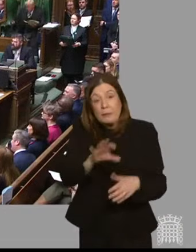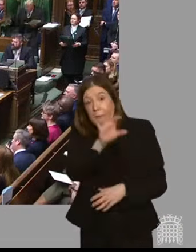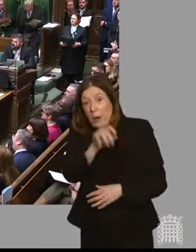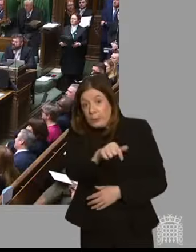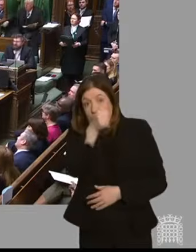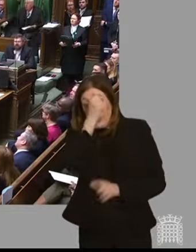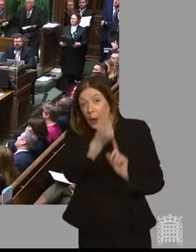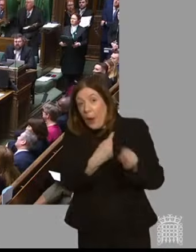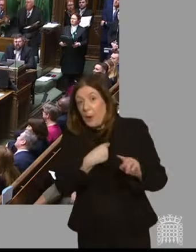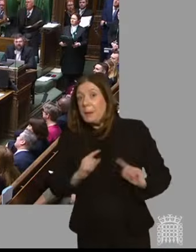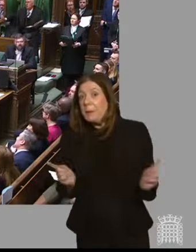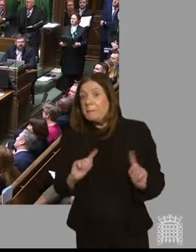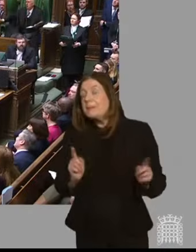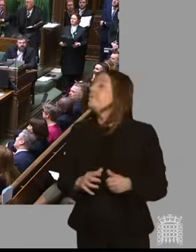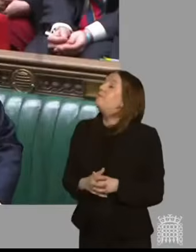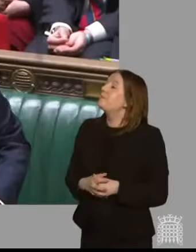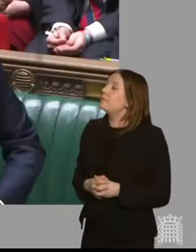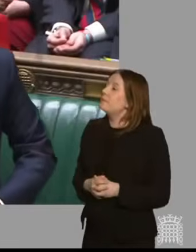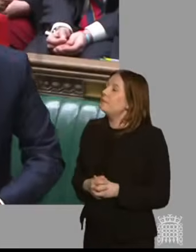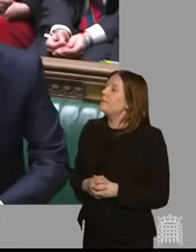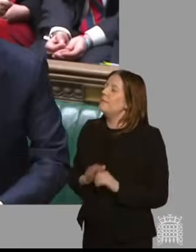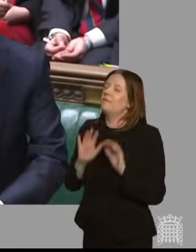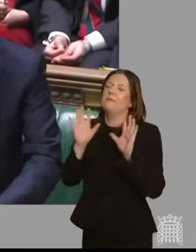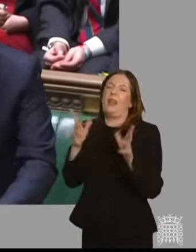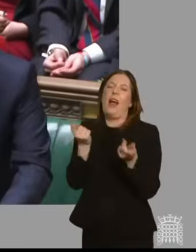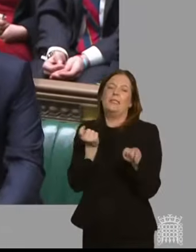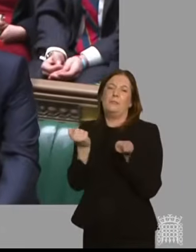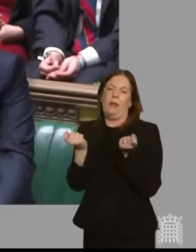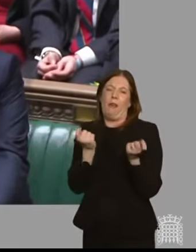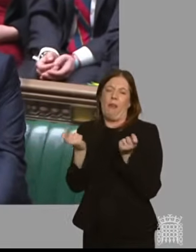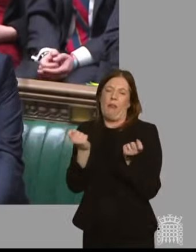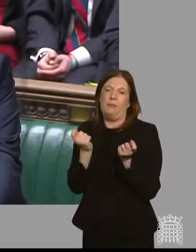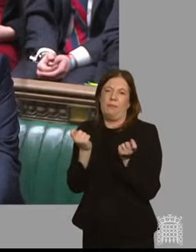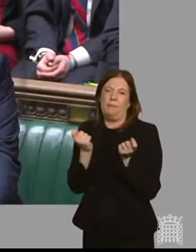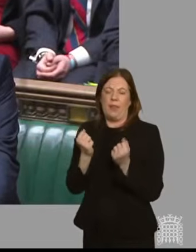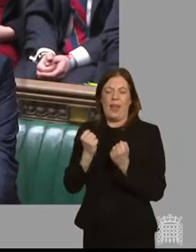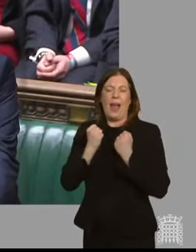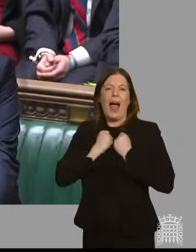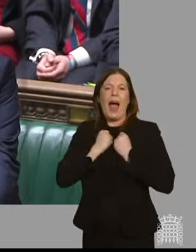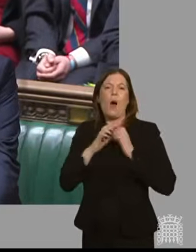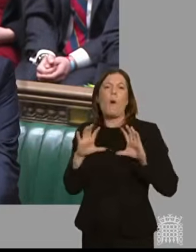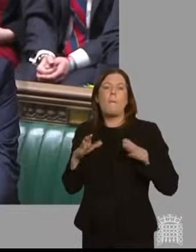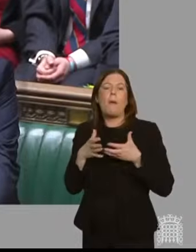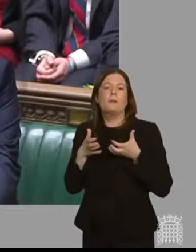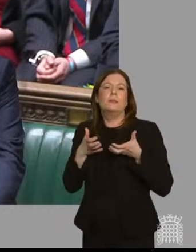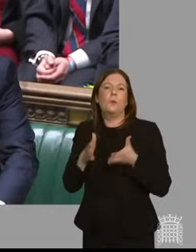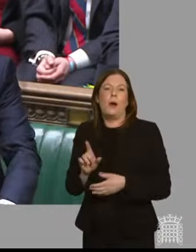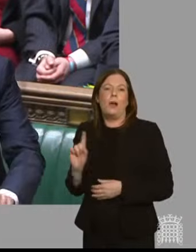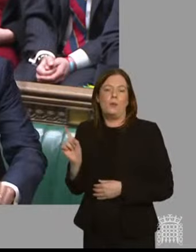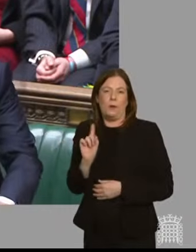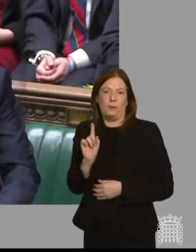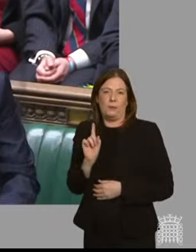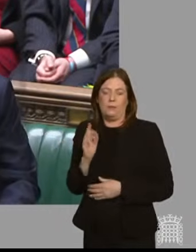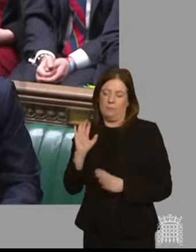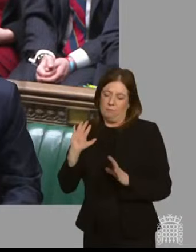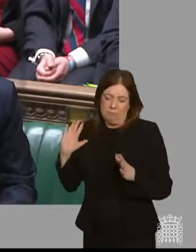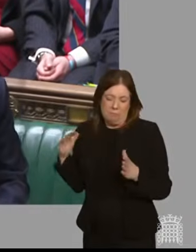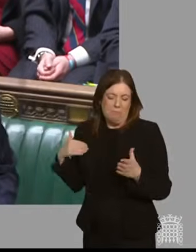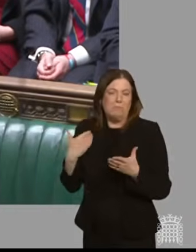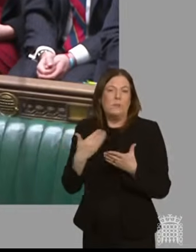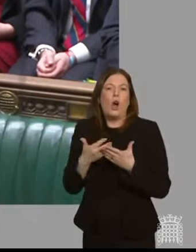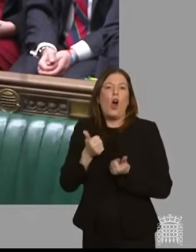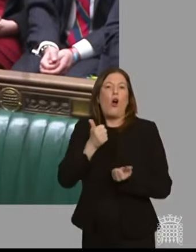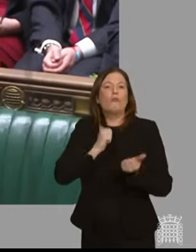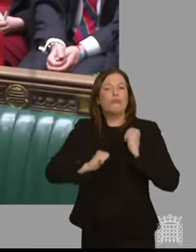Mr. Speaker, in our party, we have a proud tradition of diversity and accepting everyone from